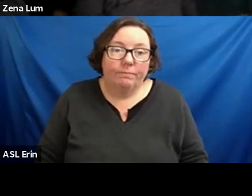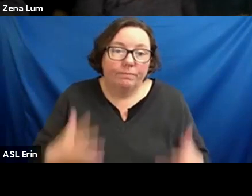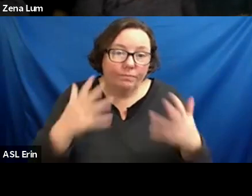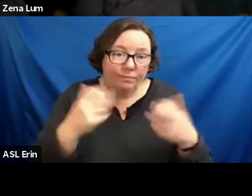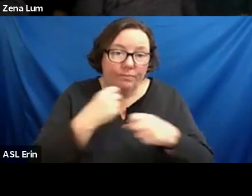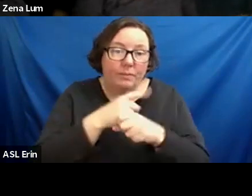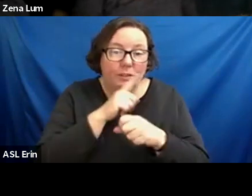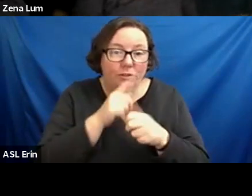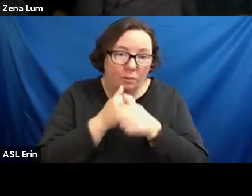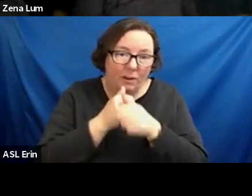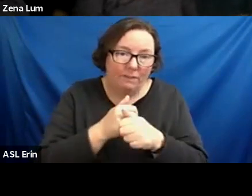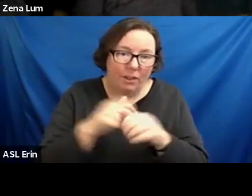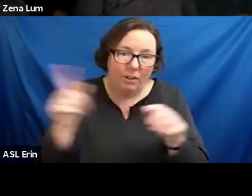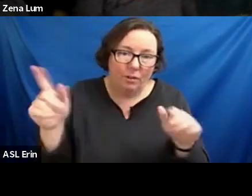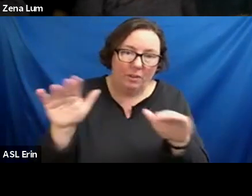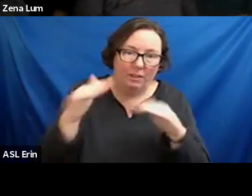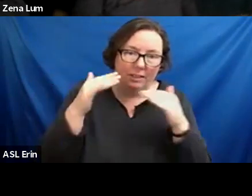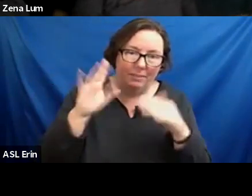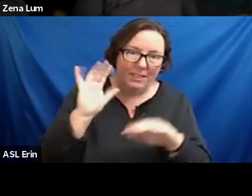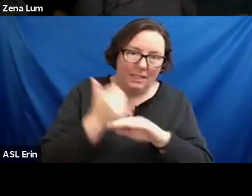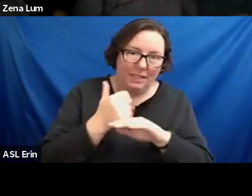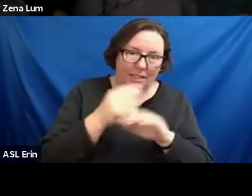the guardrails